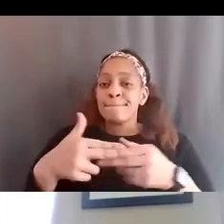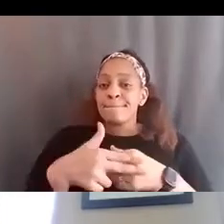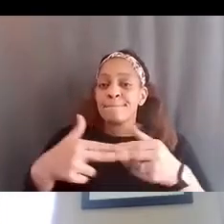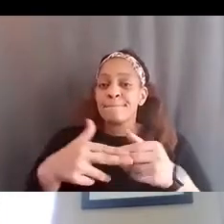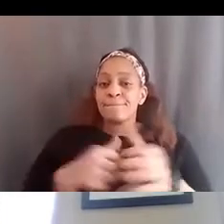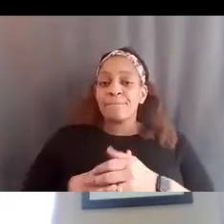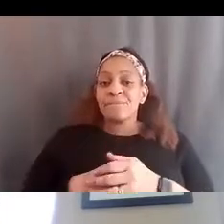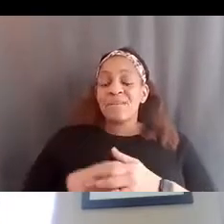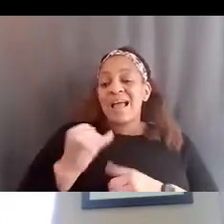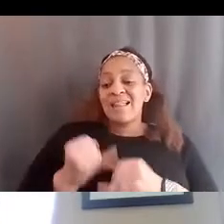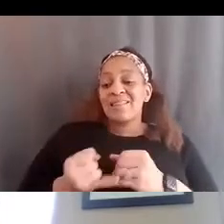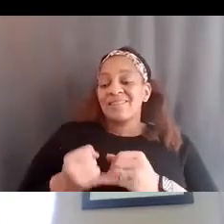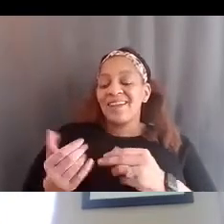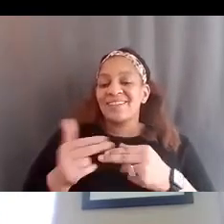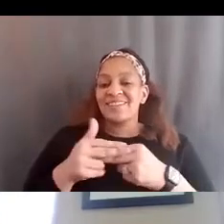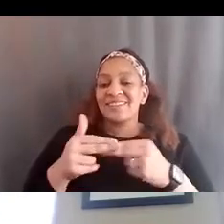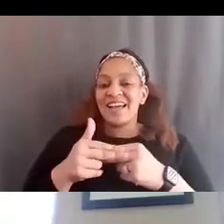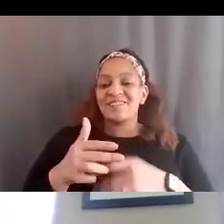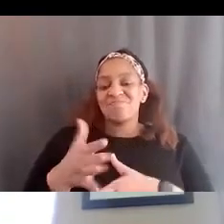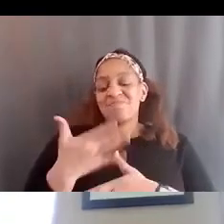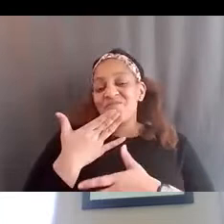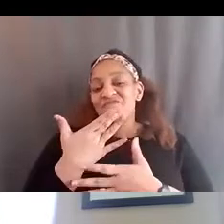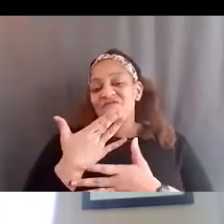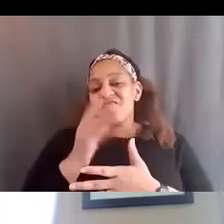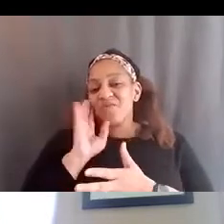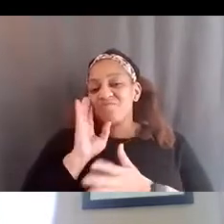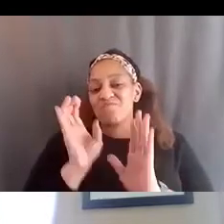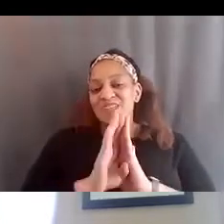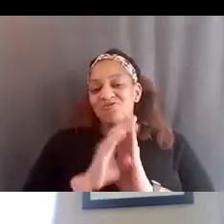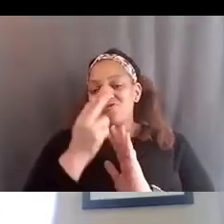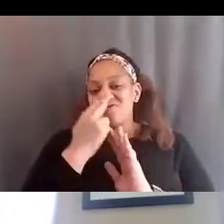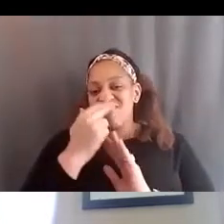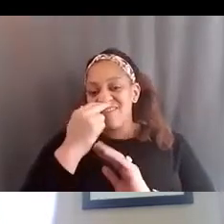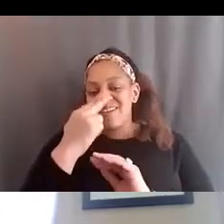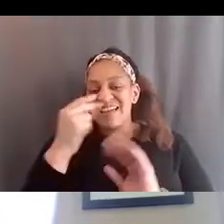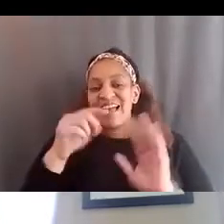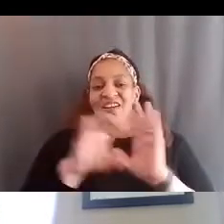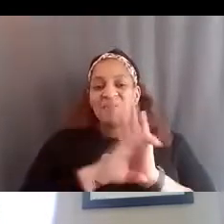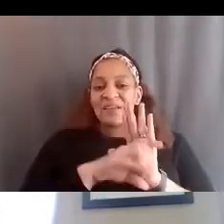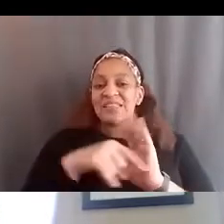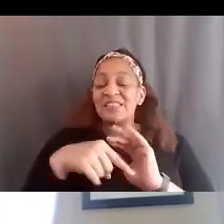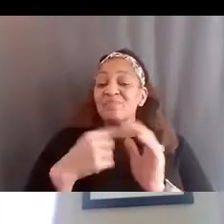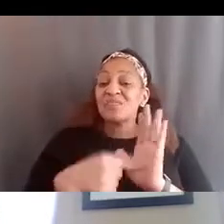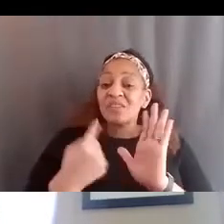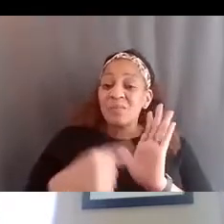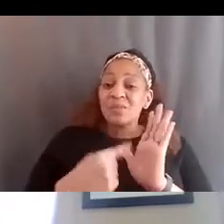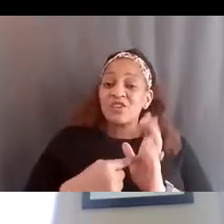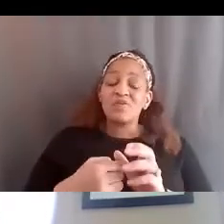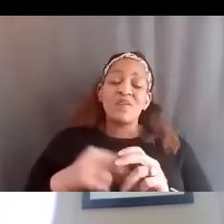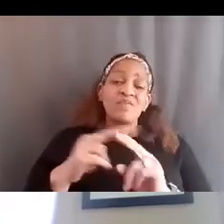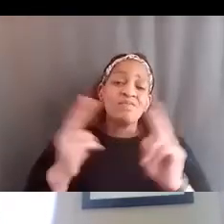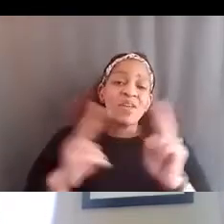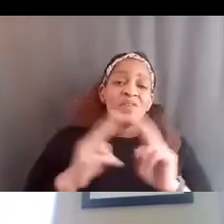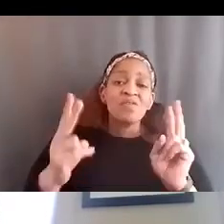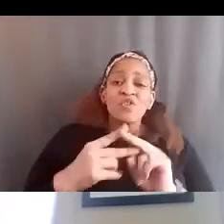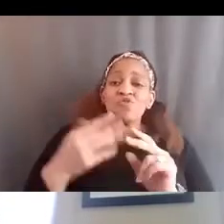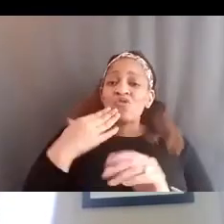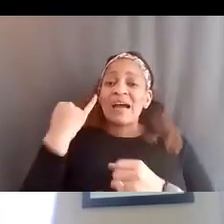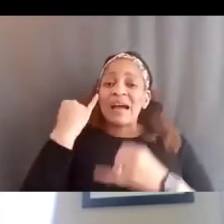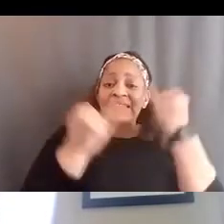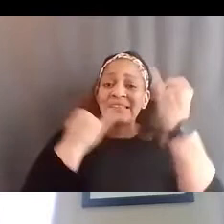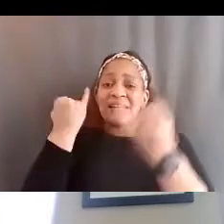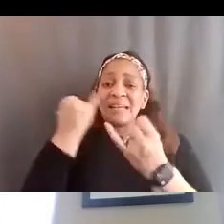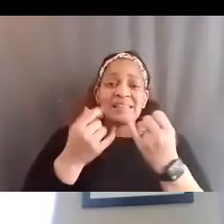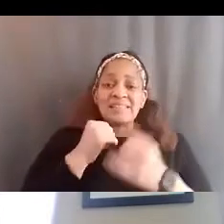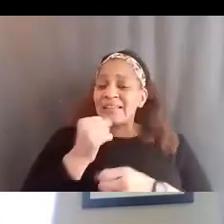My last slide, one of my favorite cartoons. Sometimes really good ideas don't happen purely because